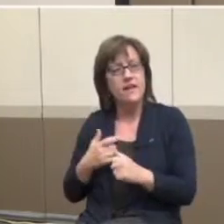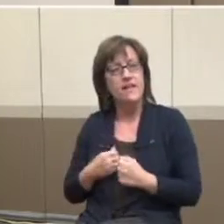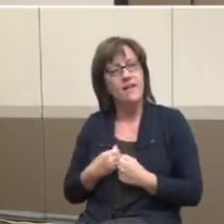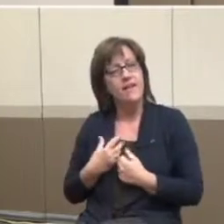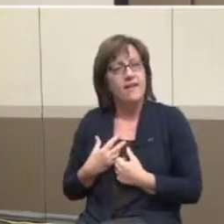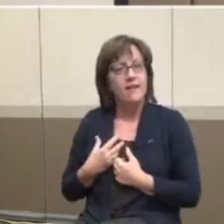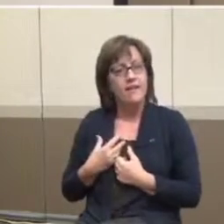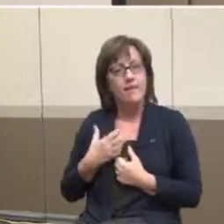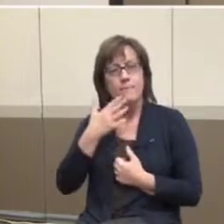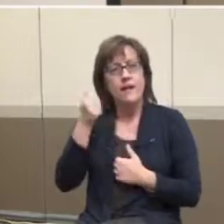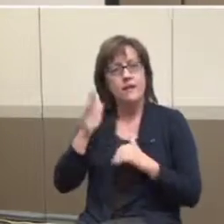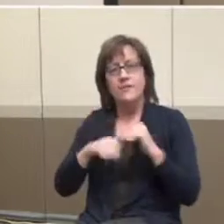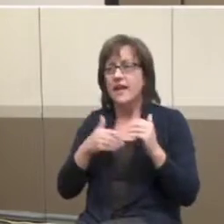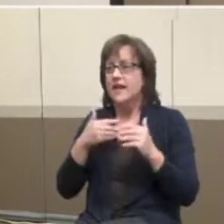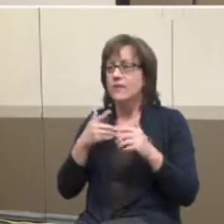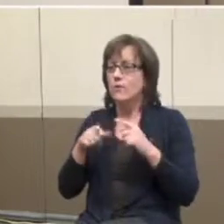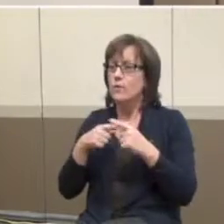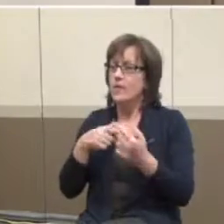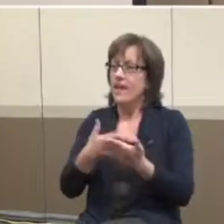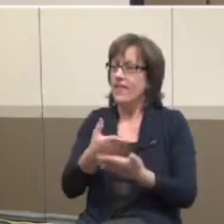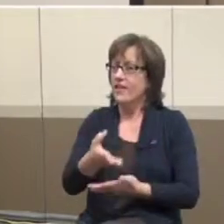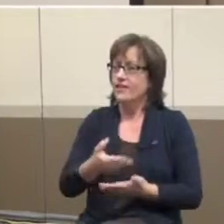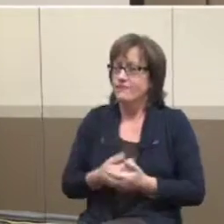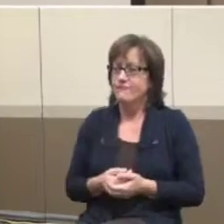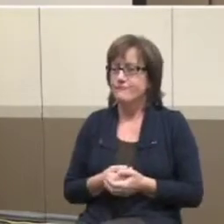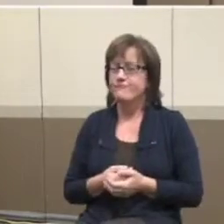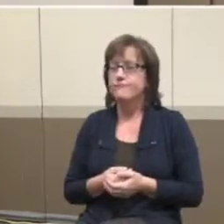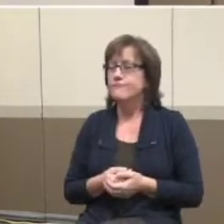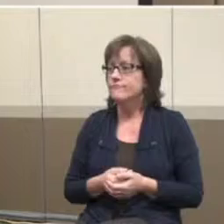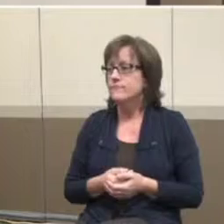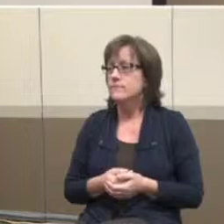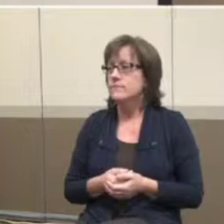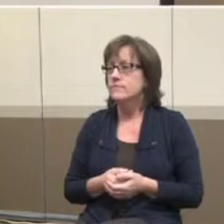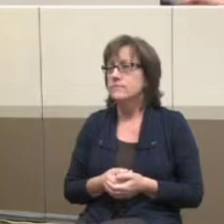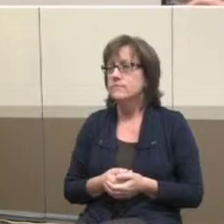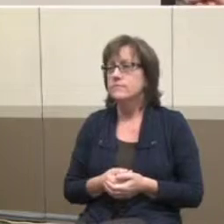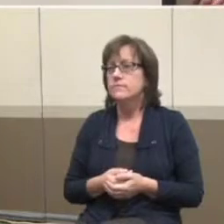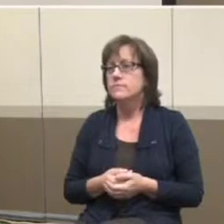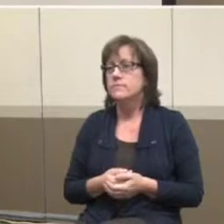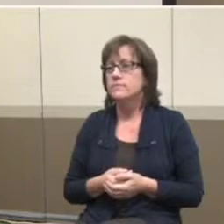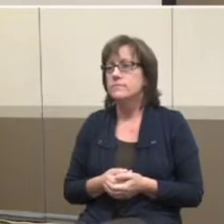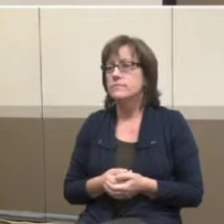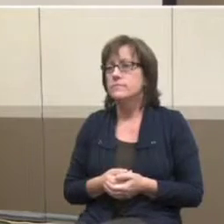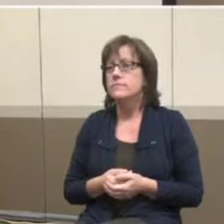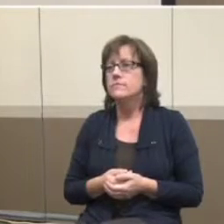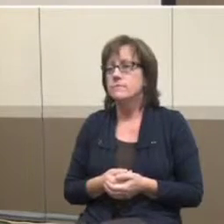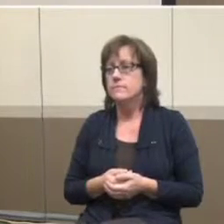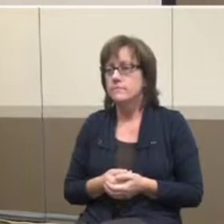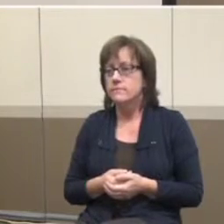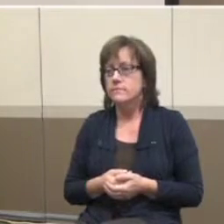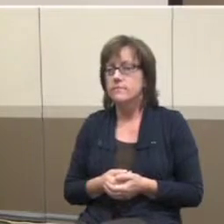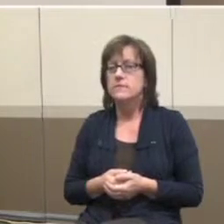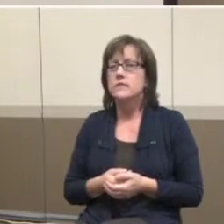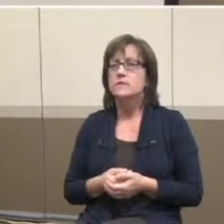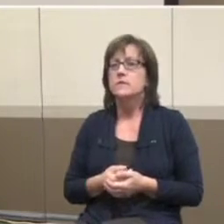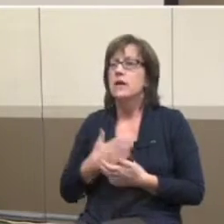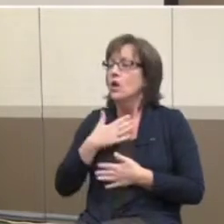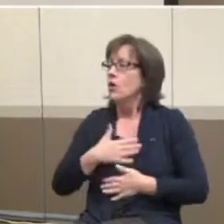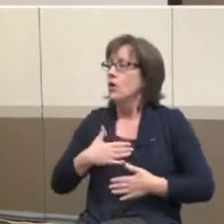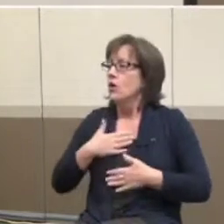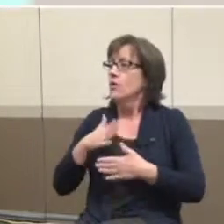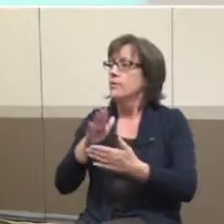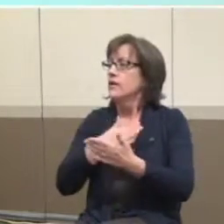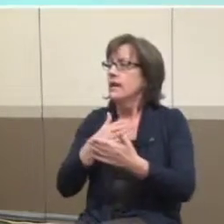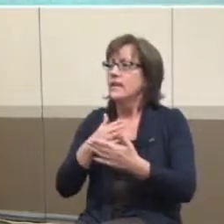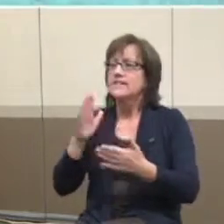a little bit better than we did, coming into it. A little bit more about recreational music making. It's less